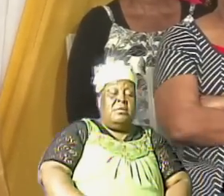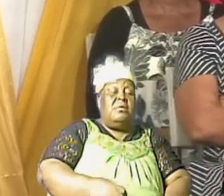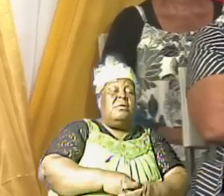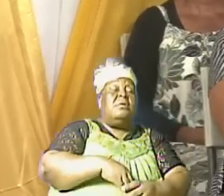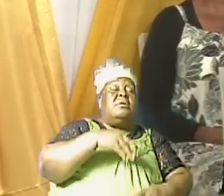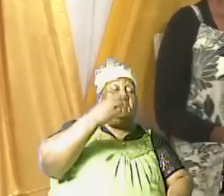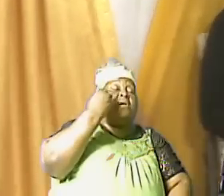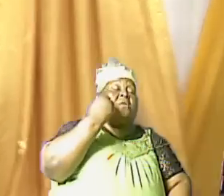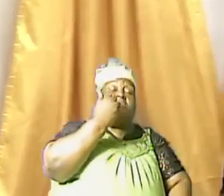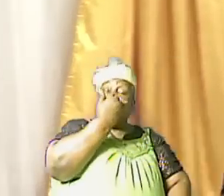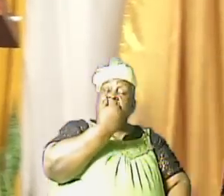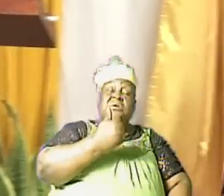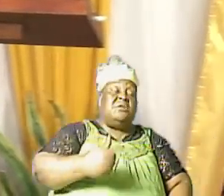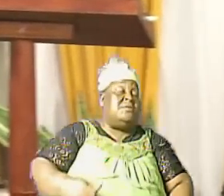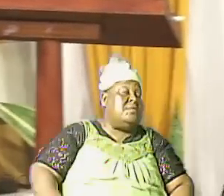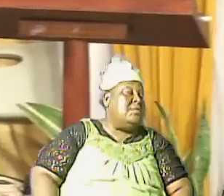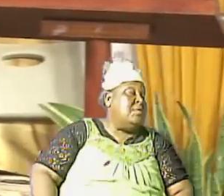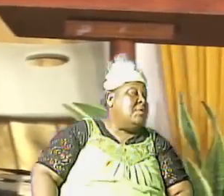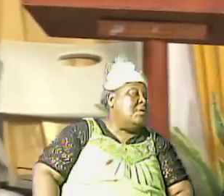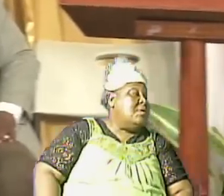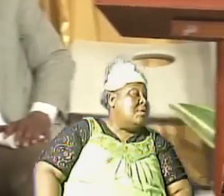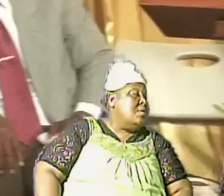in Israel.